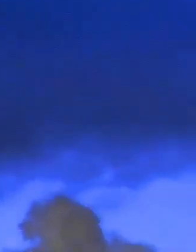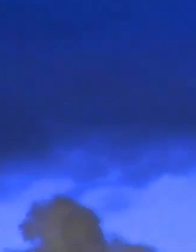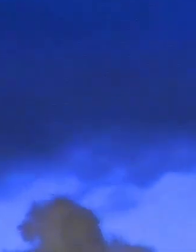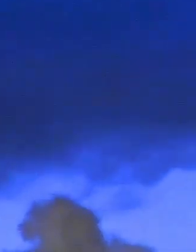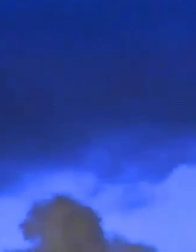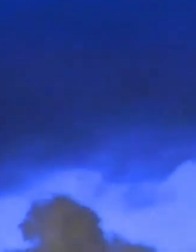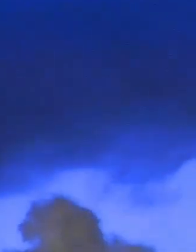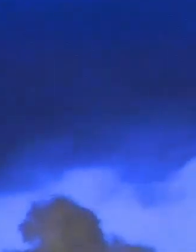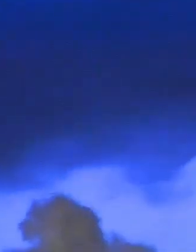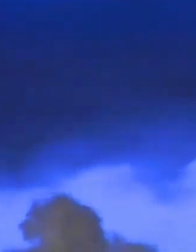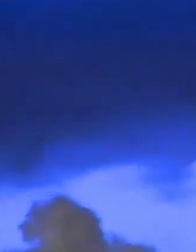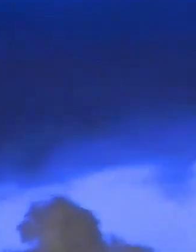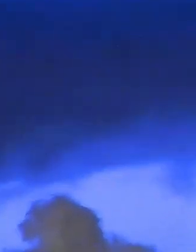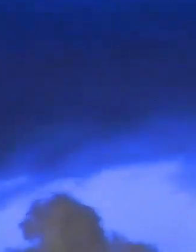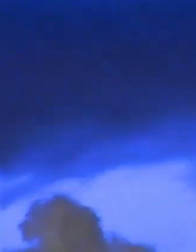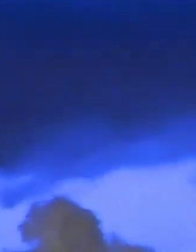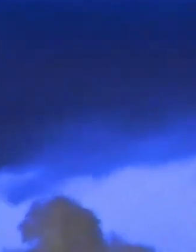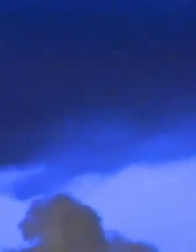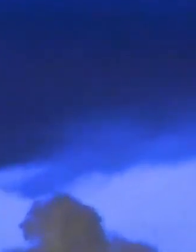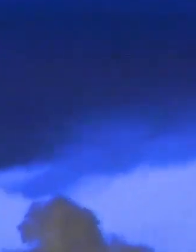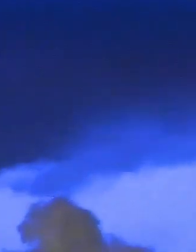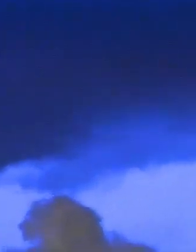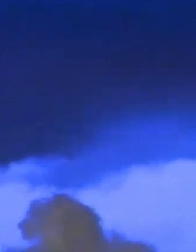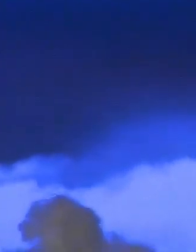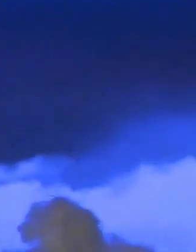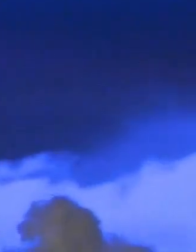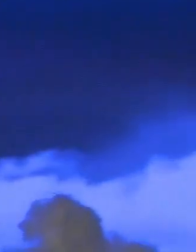yeah. No matter what, I won't stop praising His name. Anybody with me?